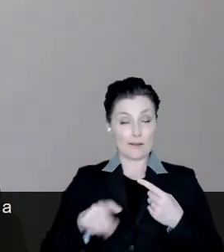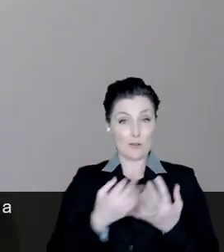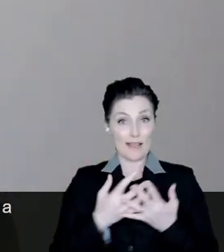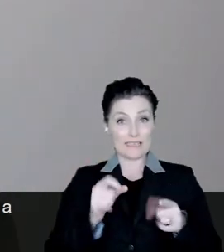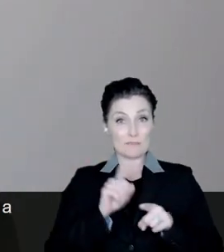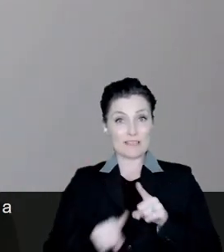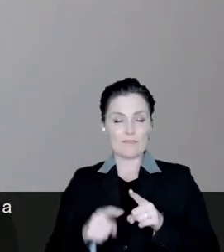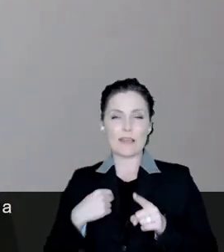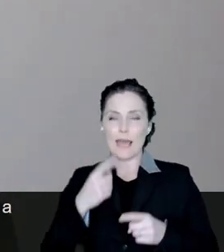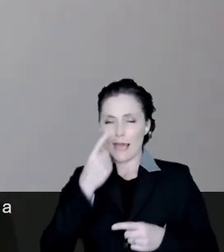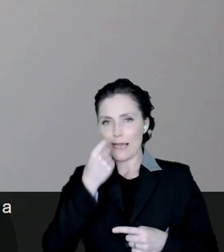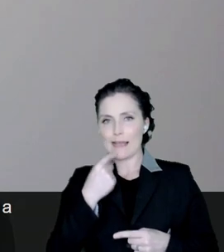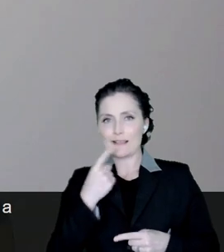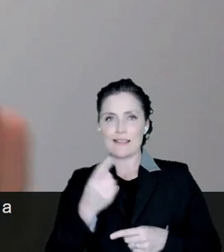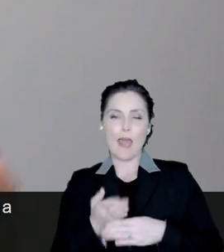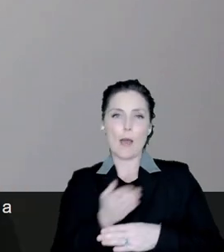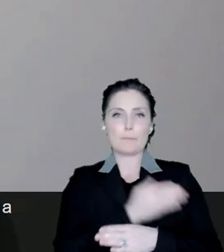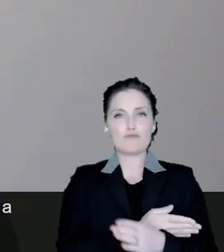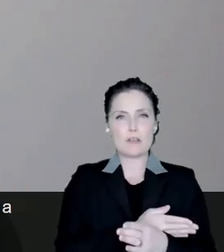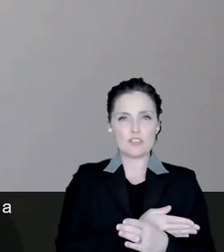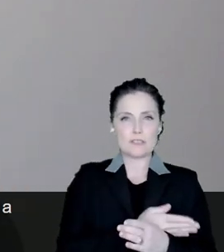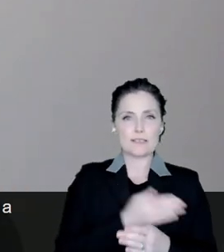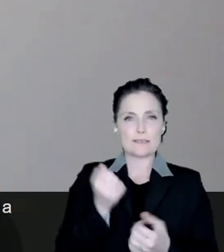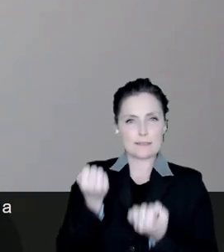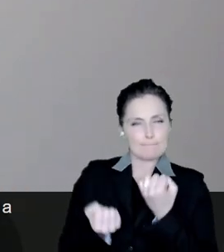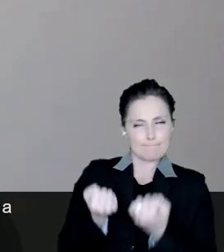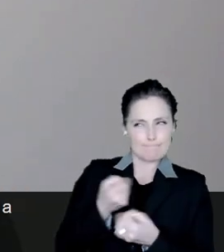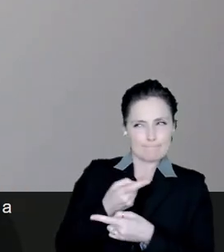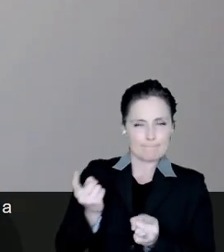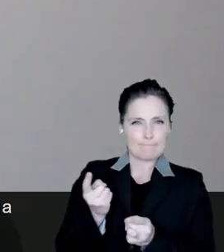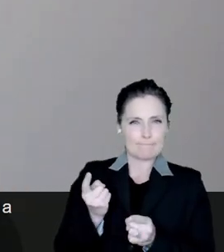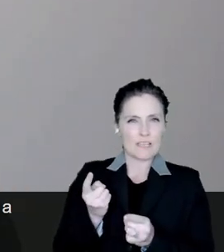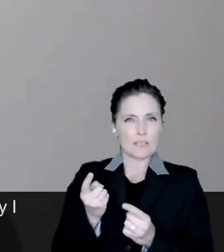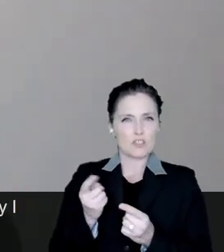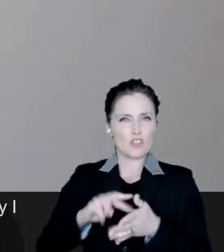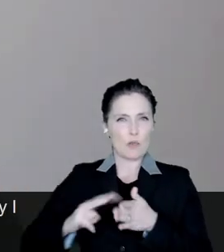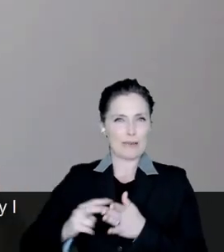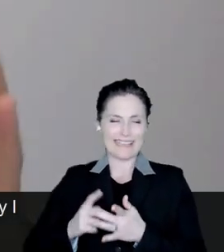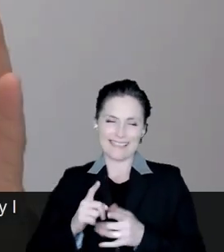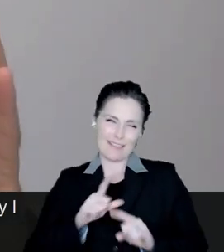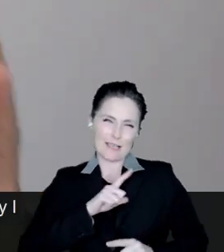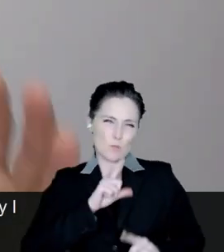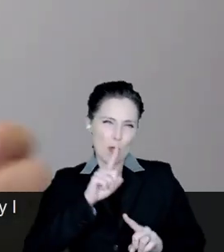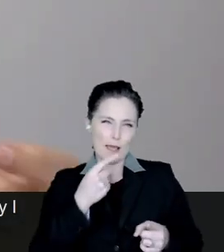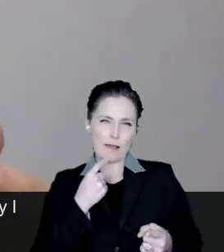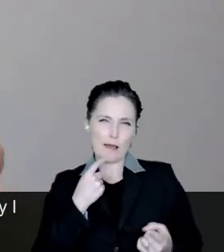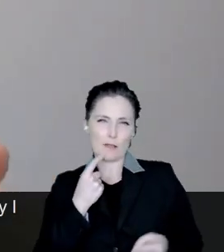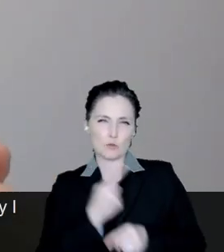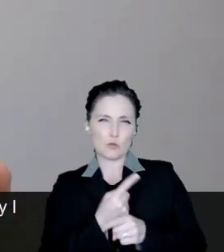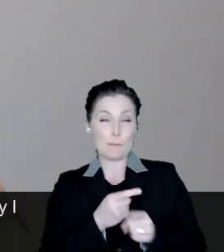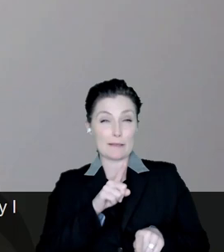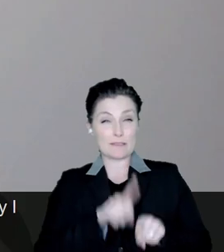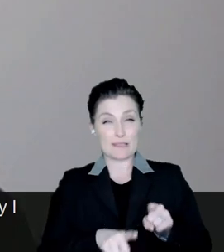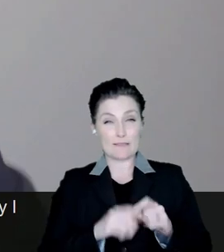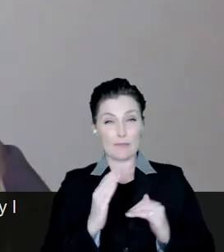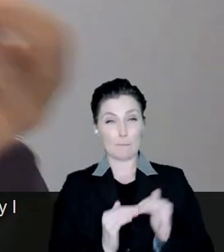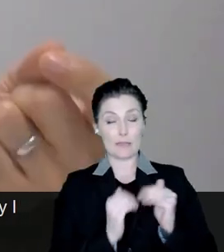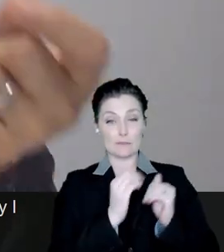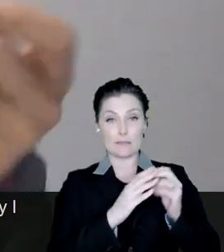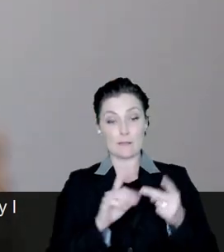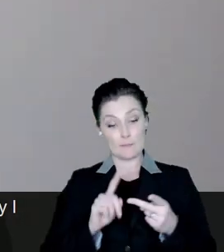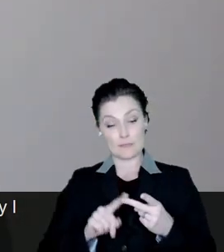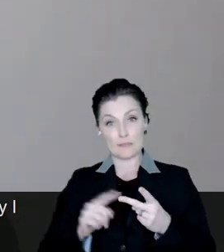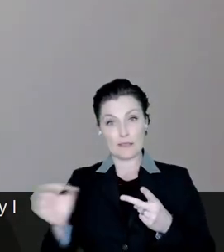prejudged the application. That's why I can't comment on specifics. But the second question reminds me of a general